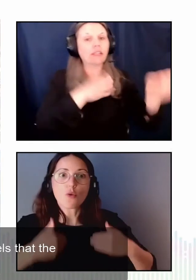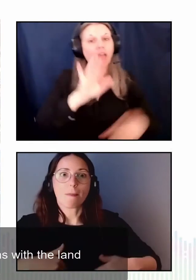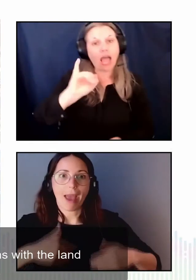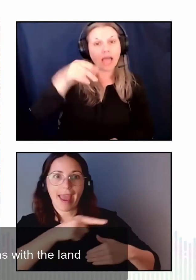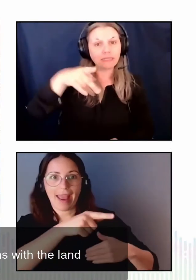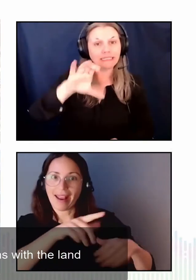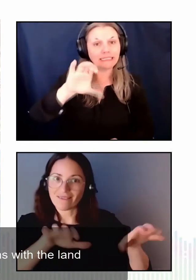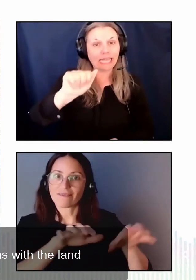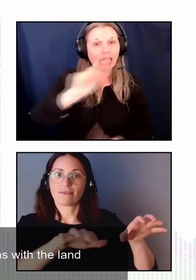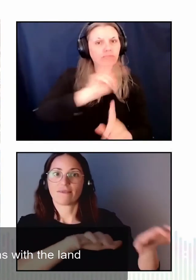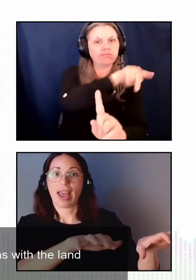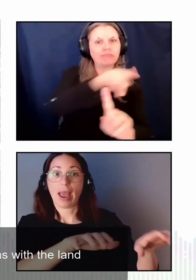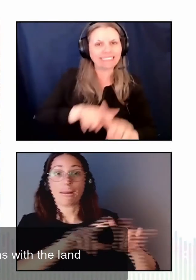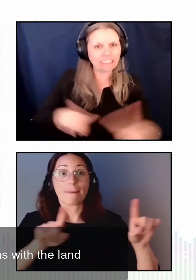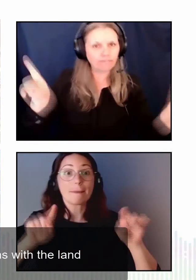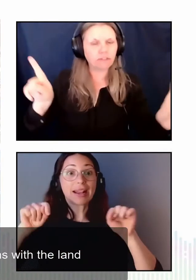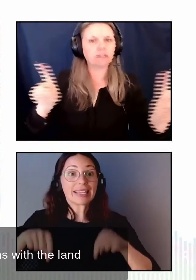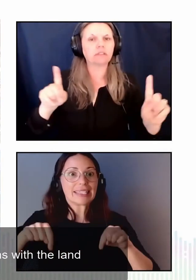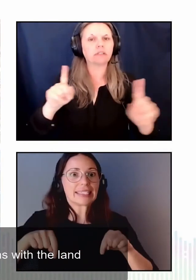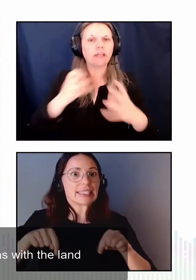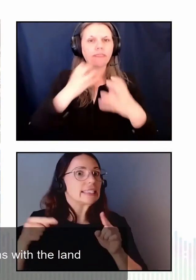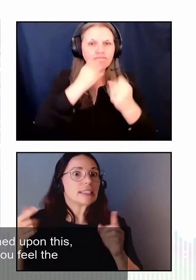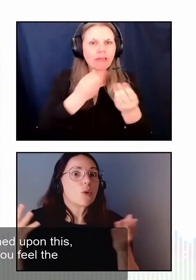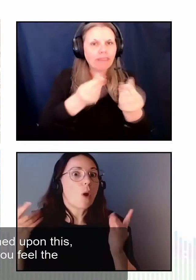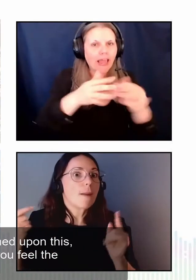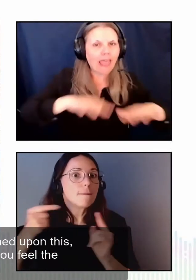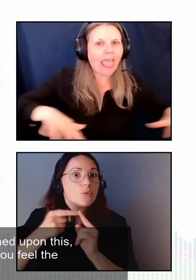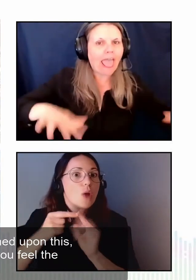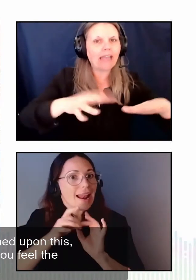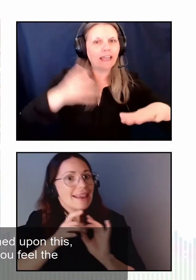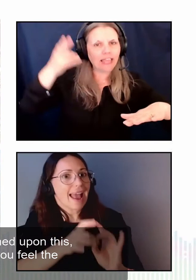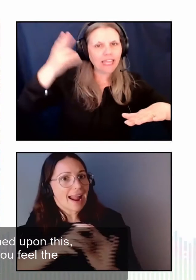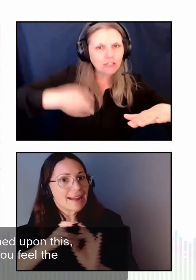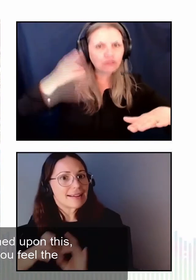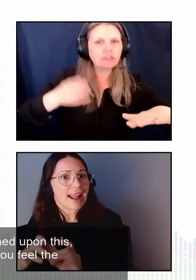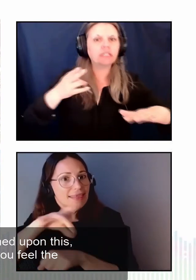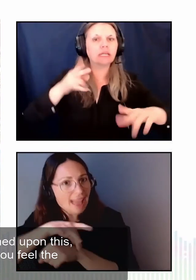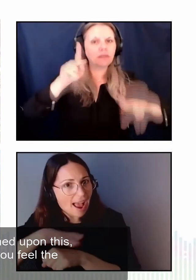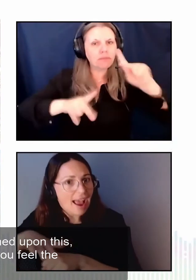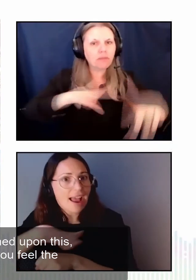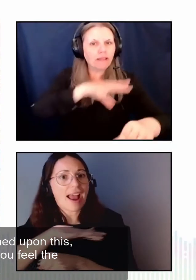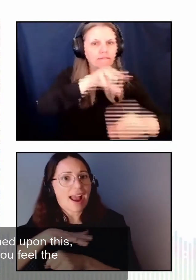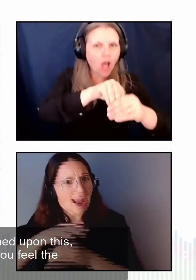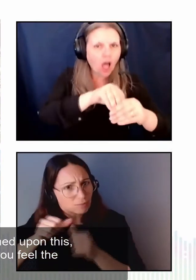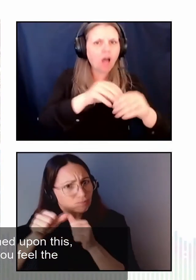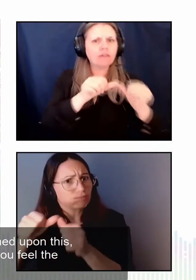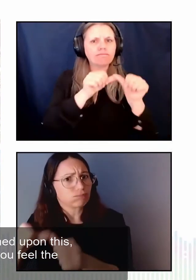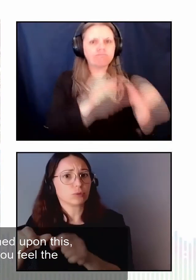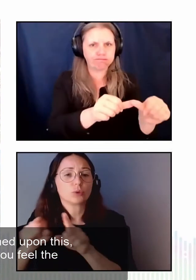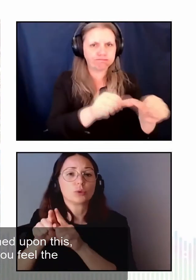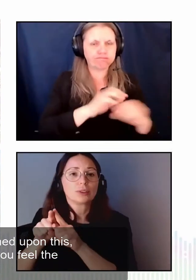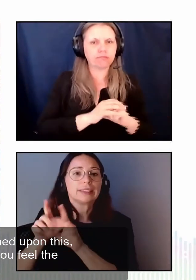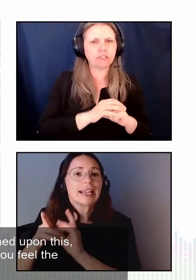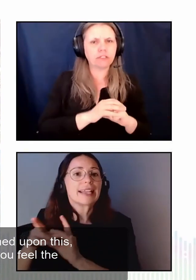to maintain those histories of connections with the land and cultural continuity. And I know you touched upon this, but I wonder if